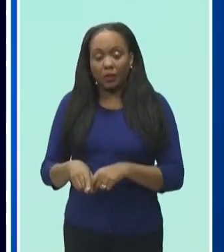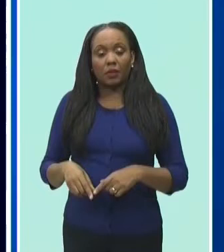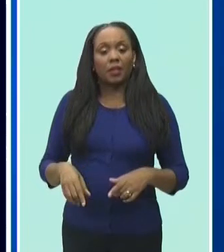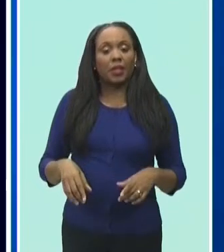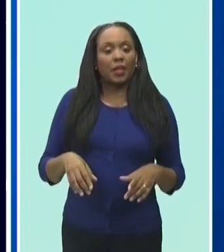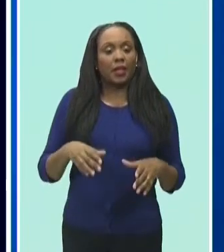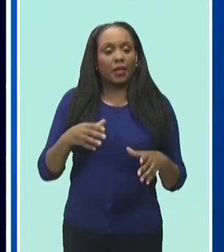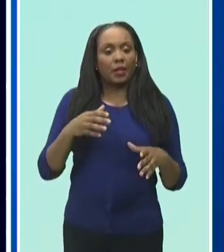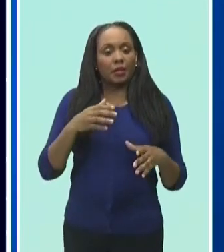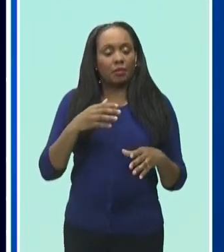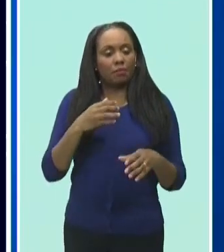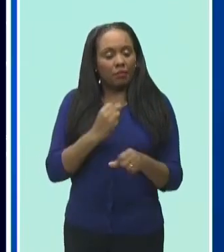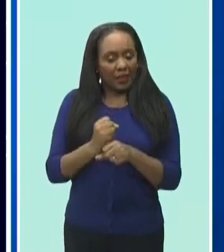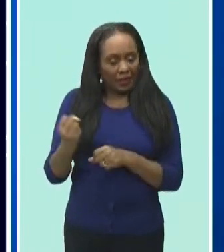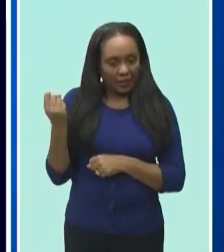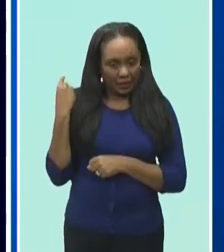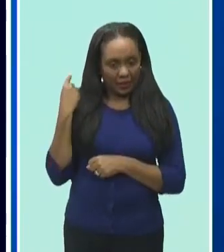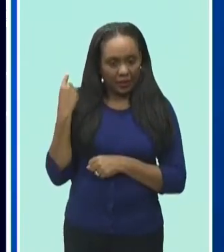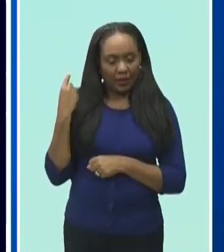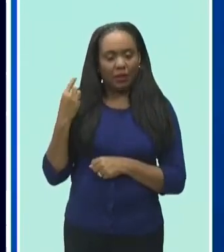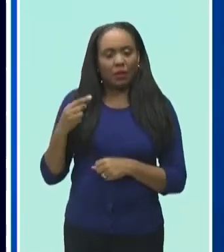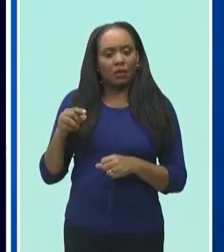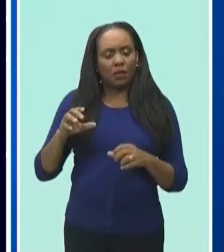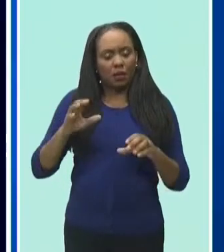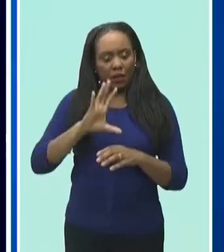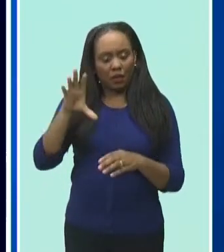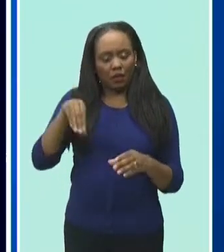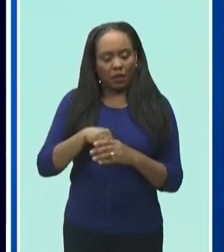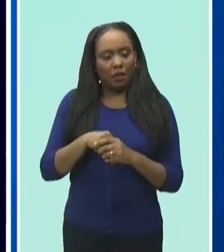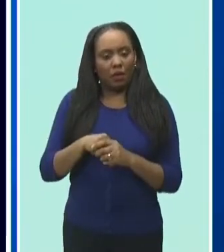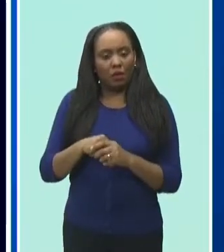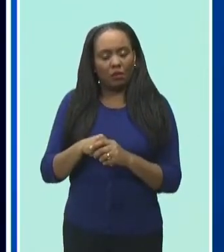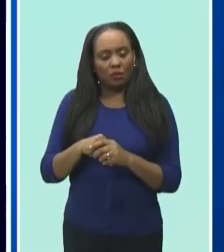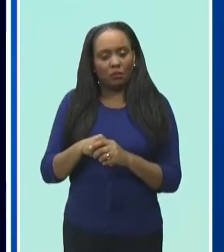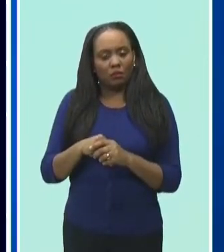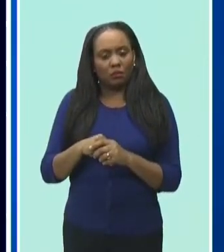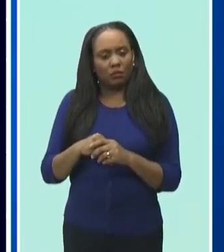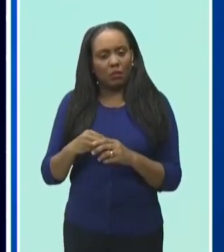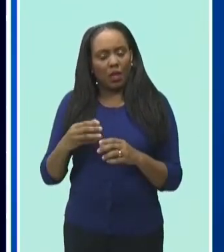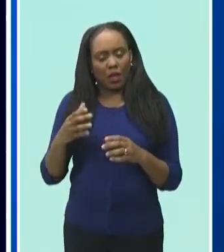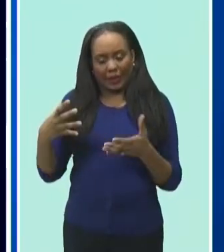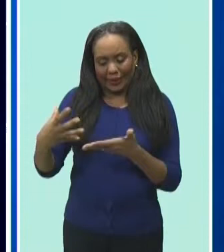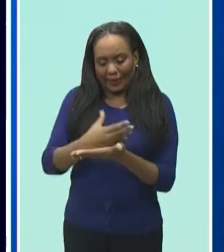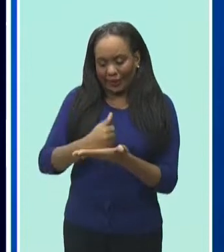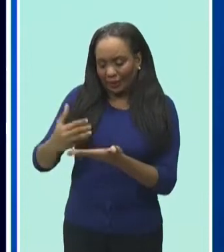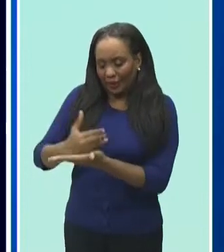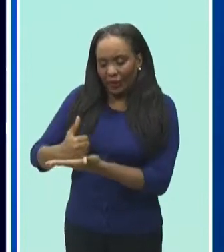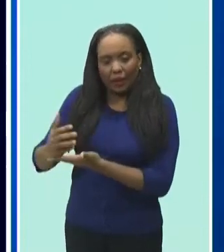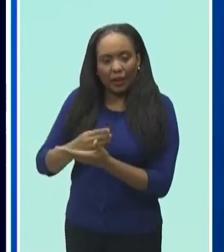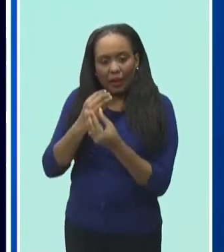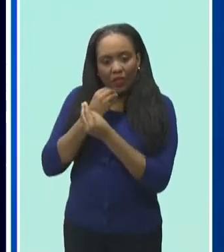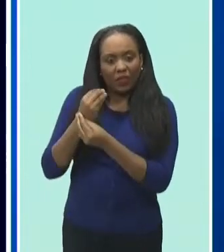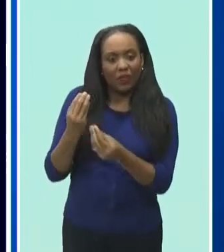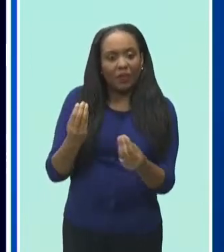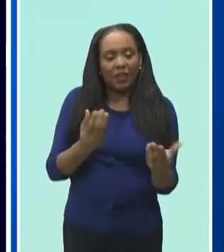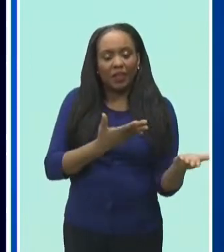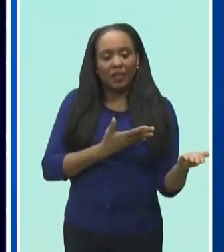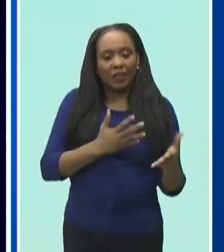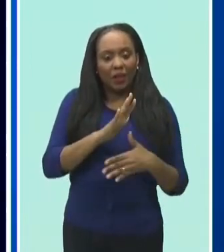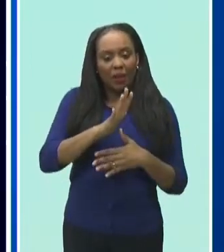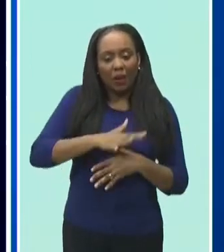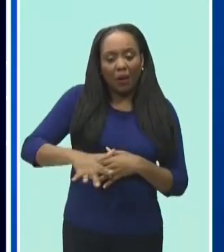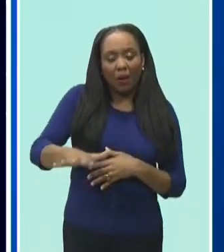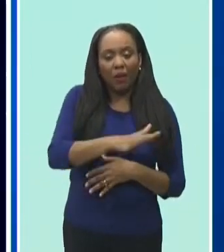of September 2018, he conducted unauthorized information gathering operations at various places in